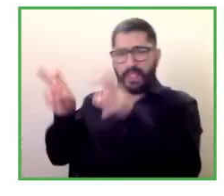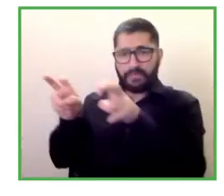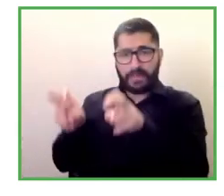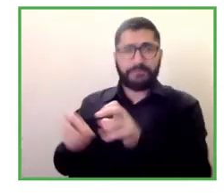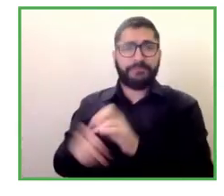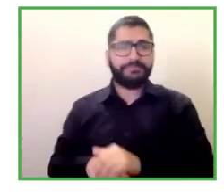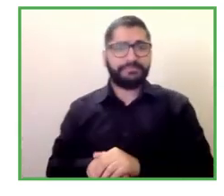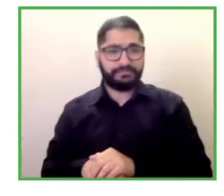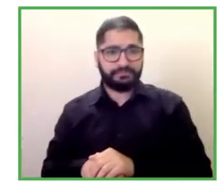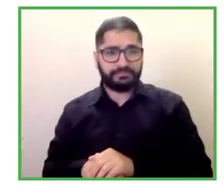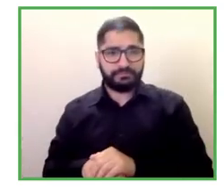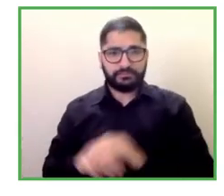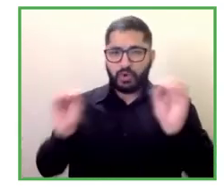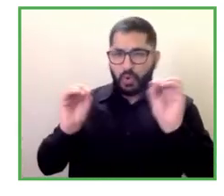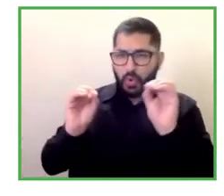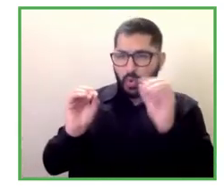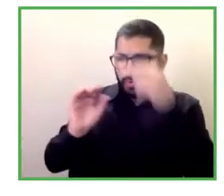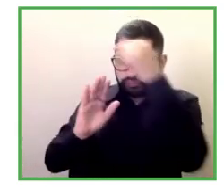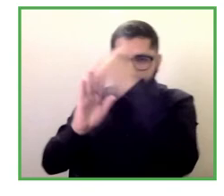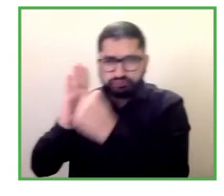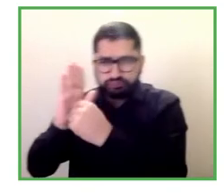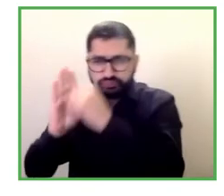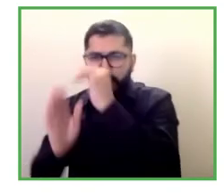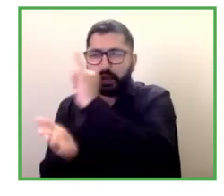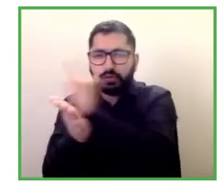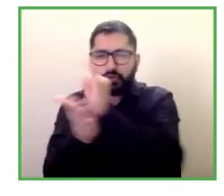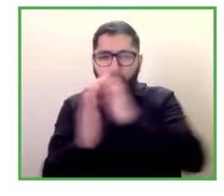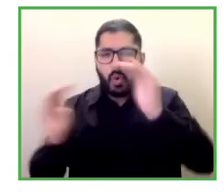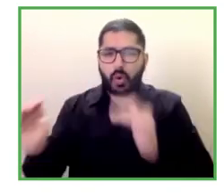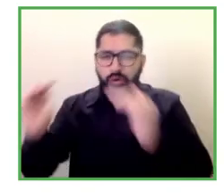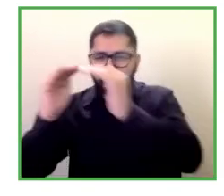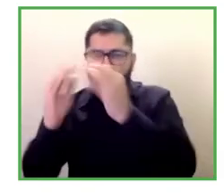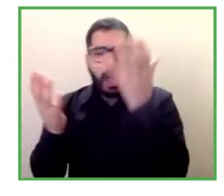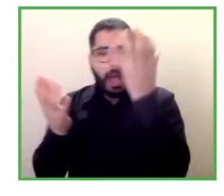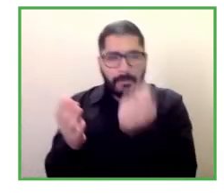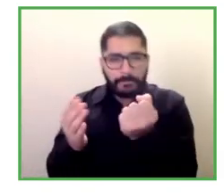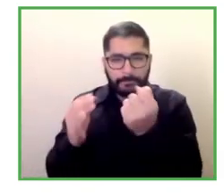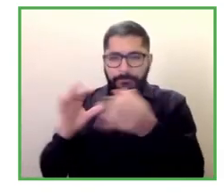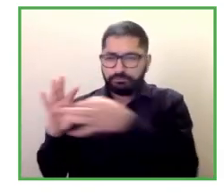government with the DOL and other federal agencies.